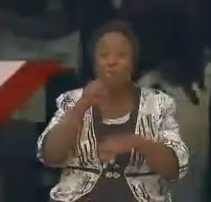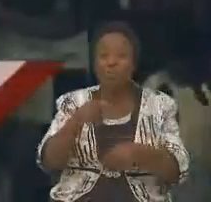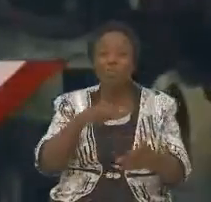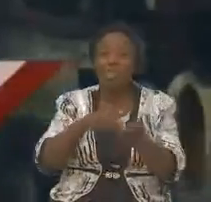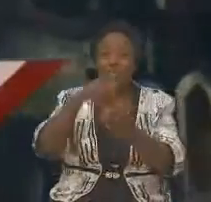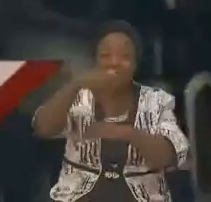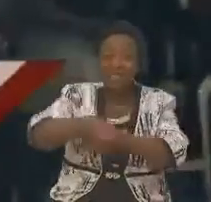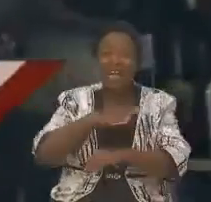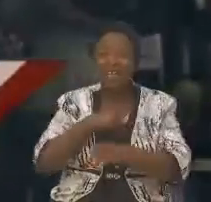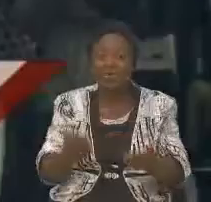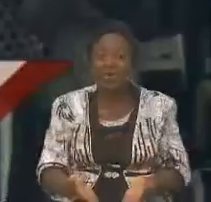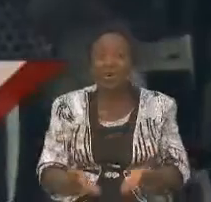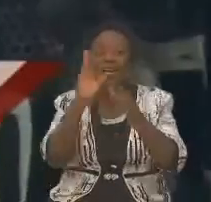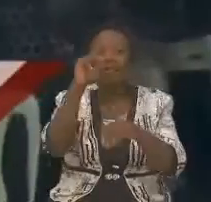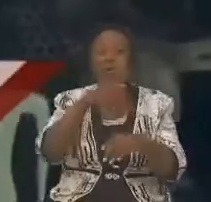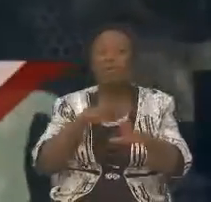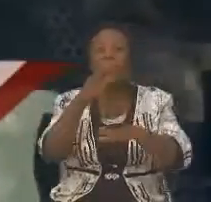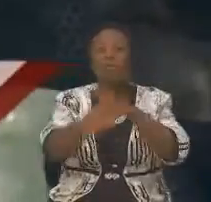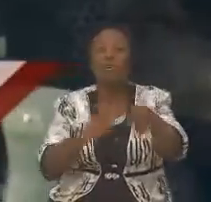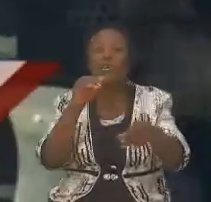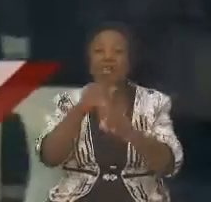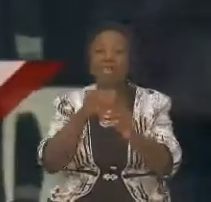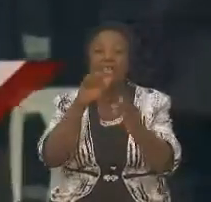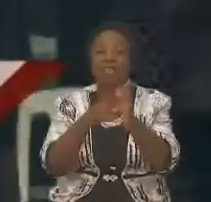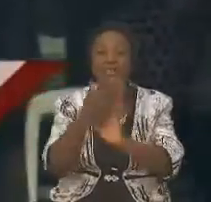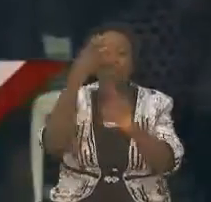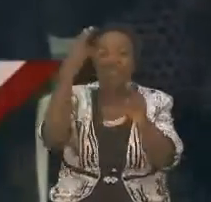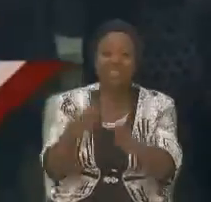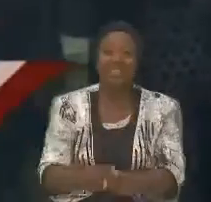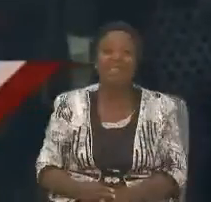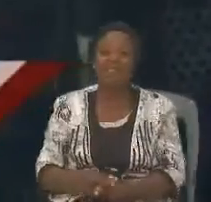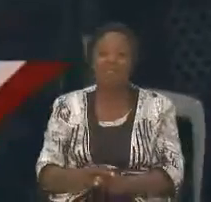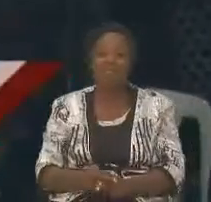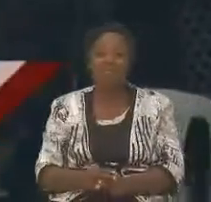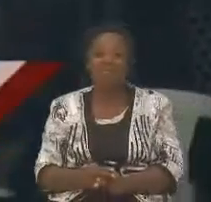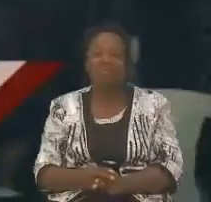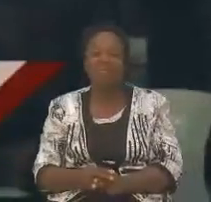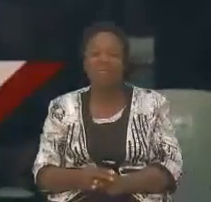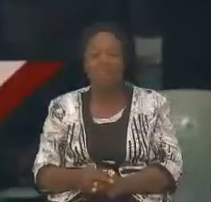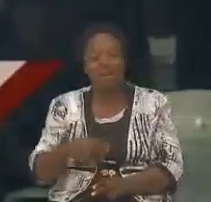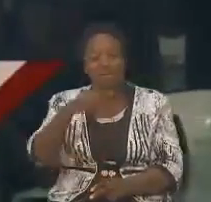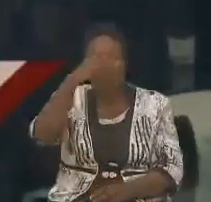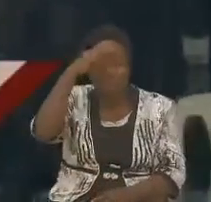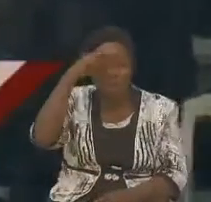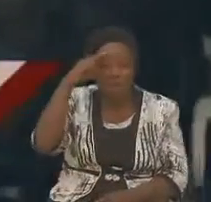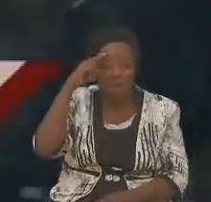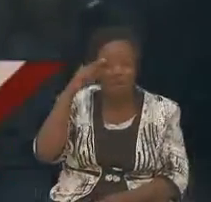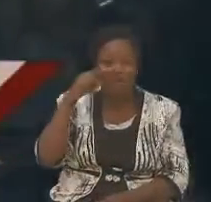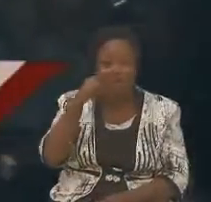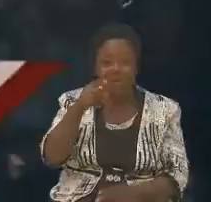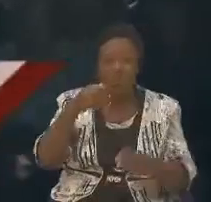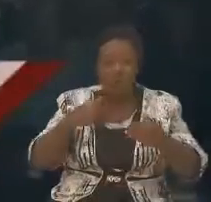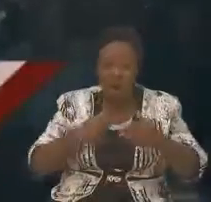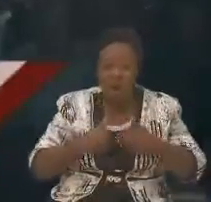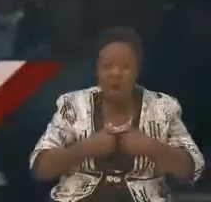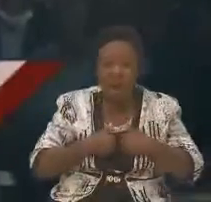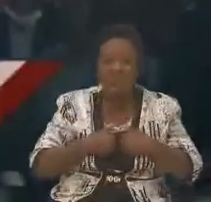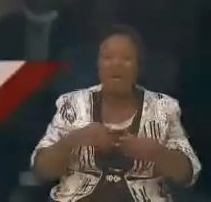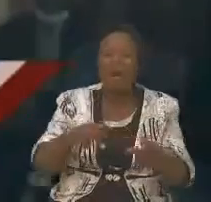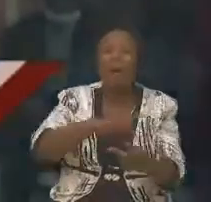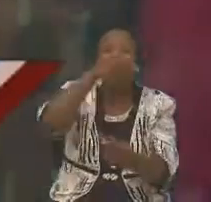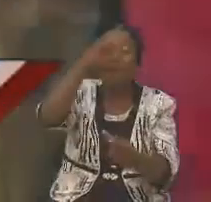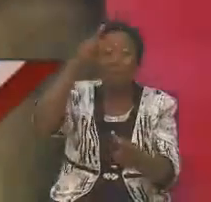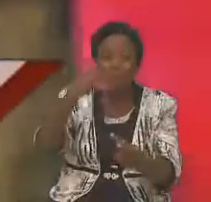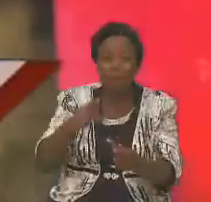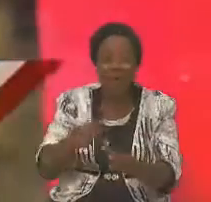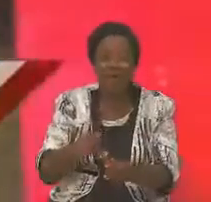power of the Lord will come upon you. You rise up and walk in Jesus' name. Because